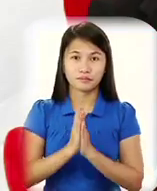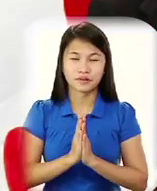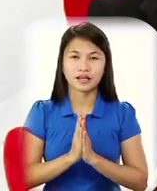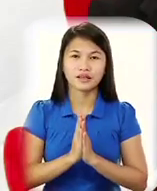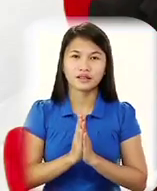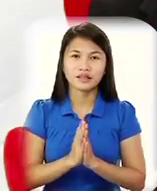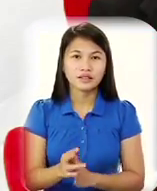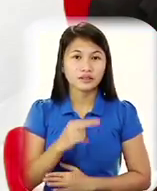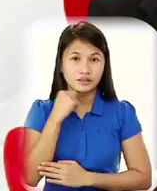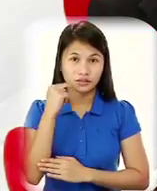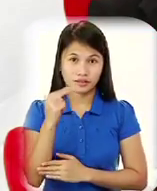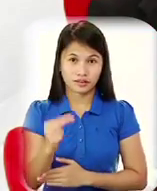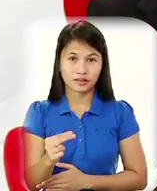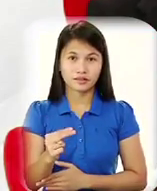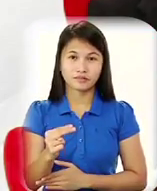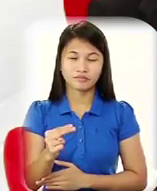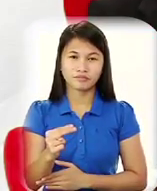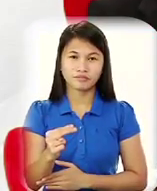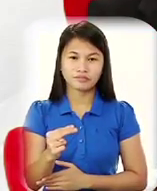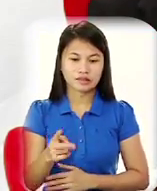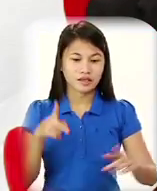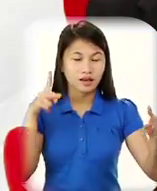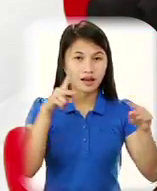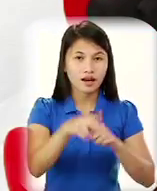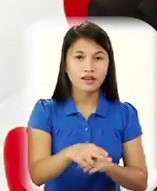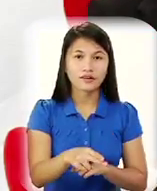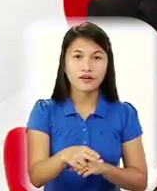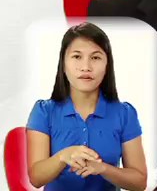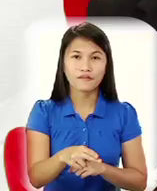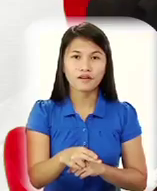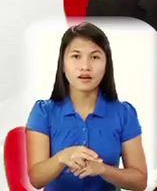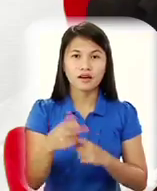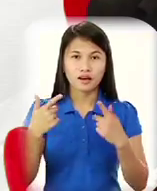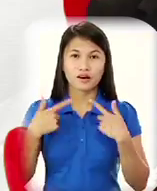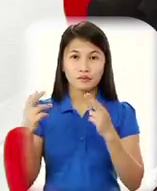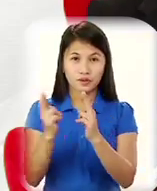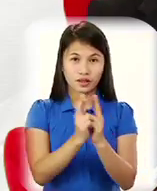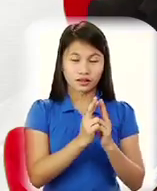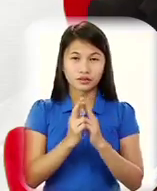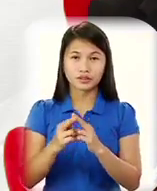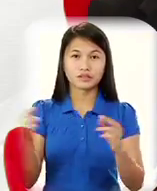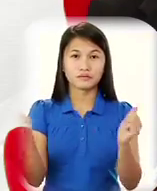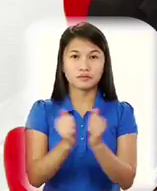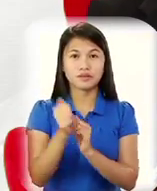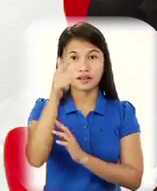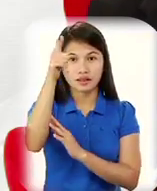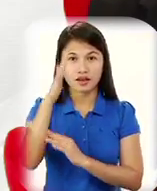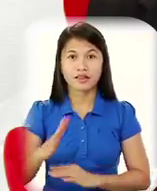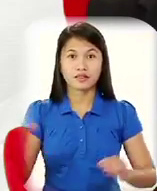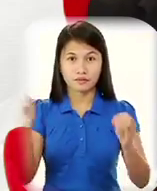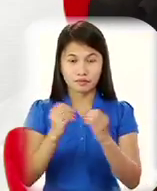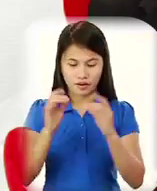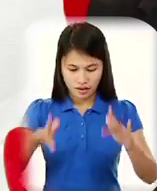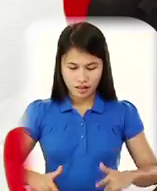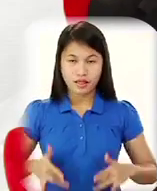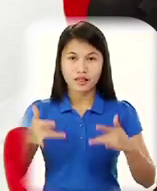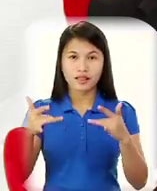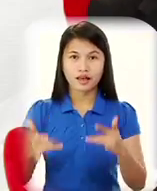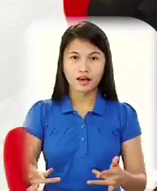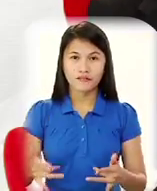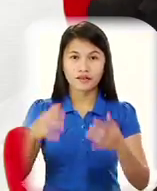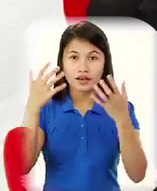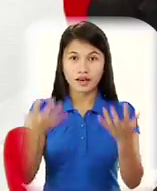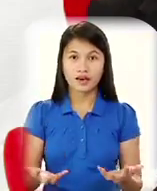prayed. He did not cut off his relationship with God. The more